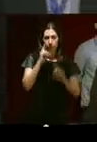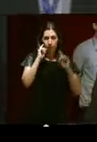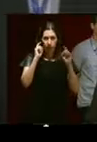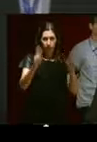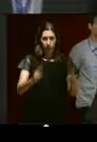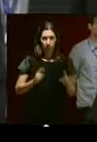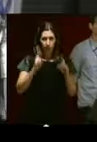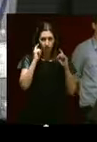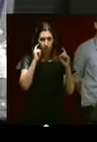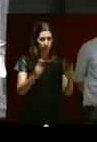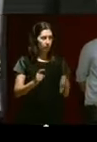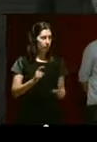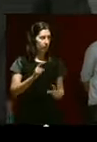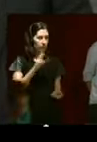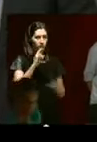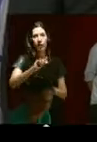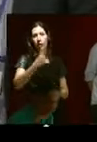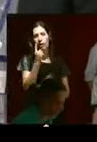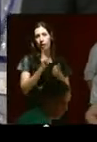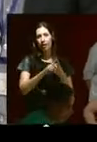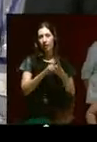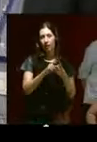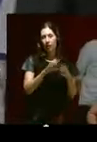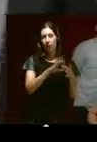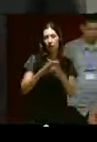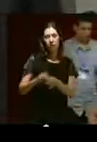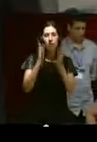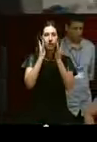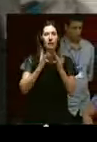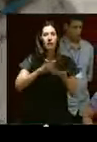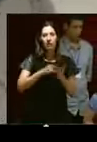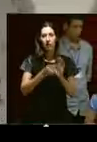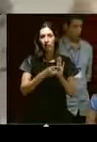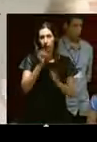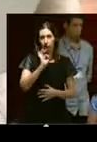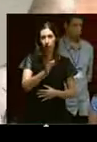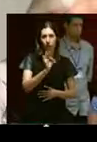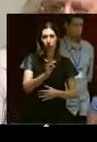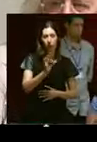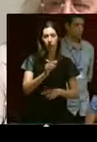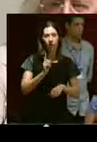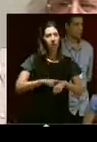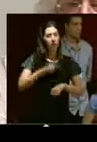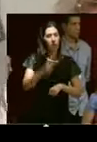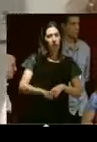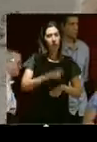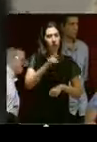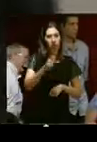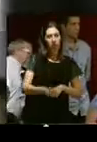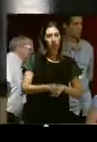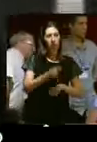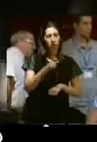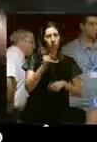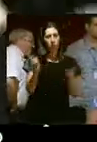I'm going to try to answer to the first part of your question, which was a technical question. It is true